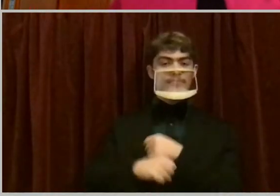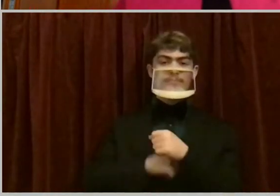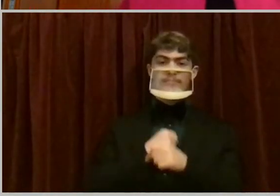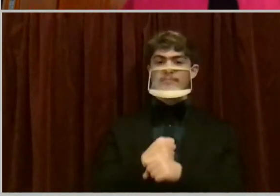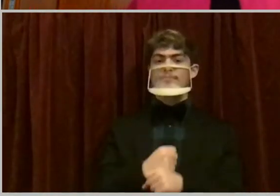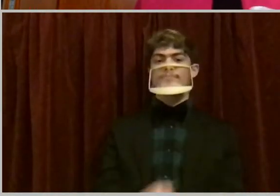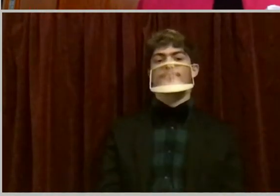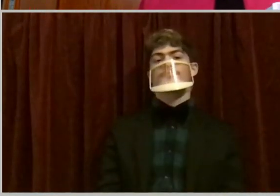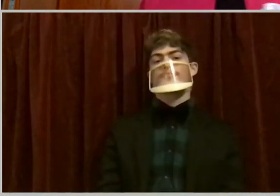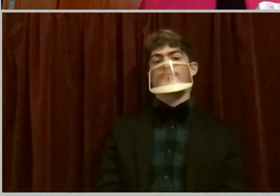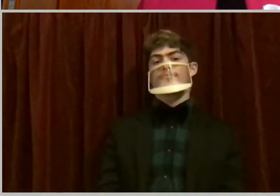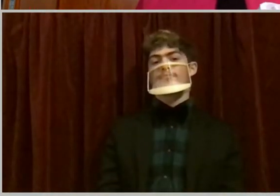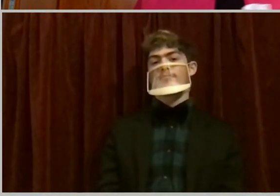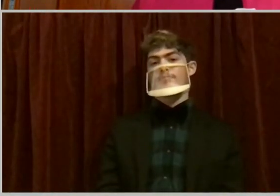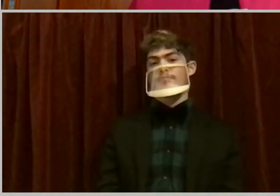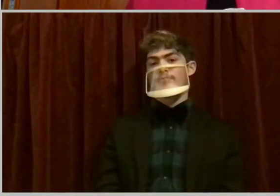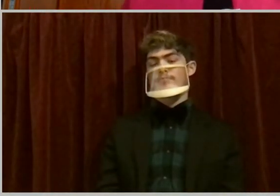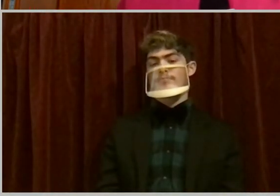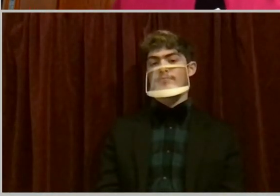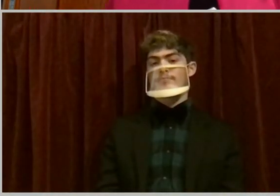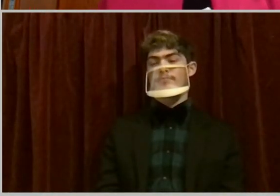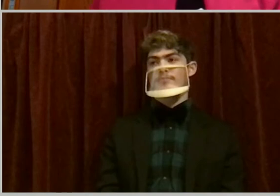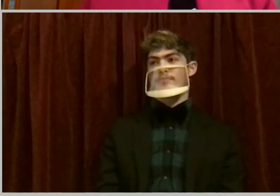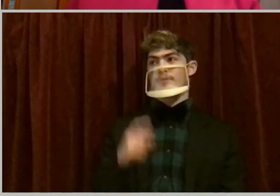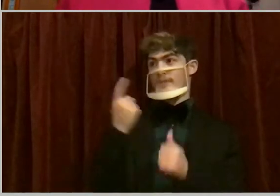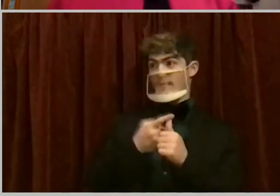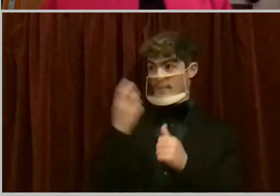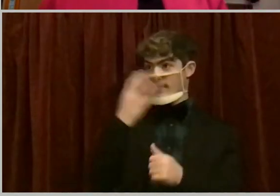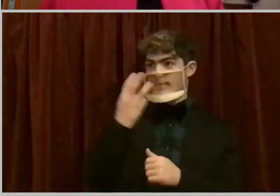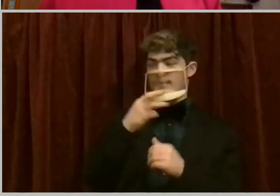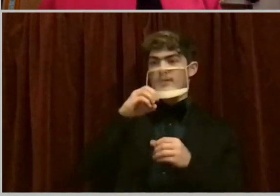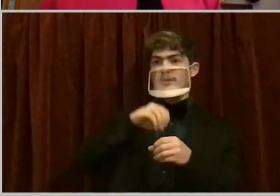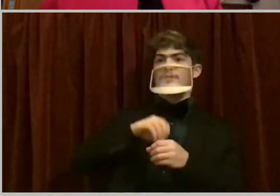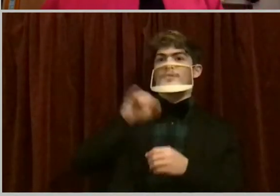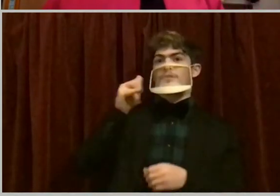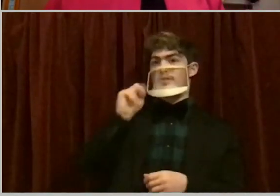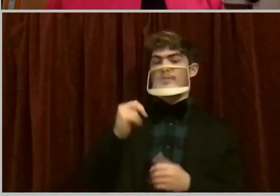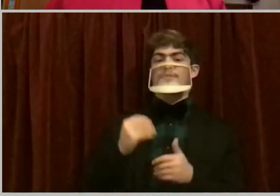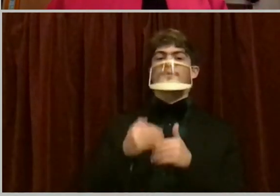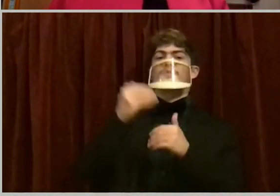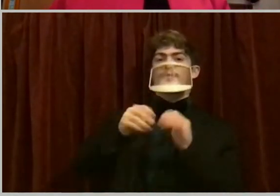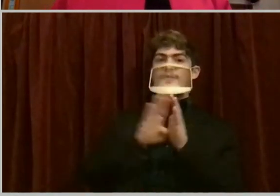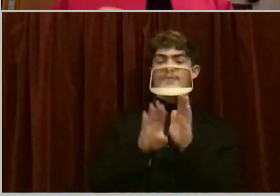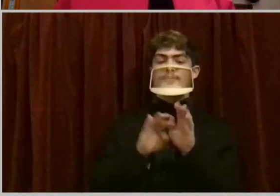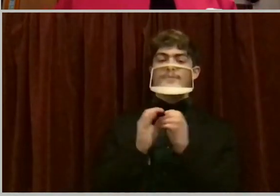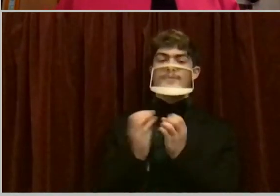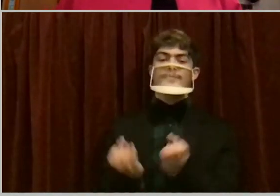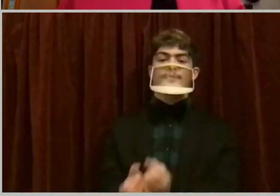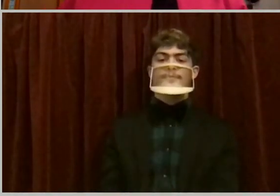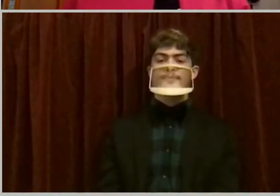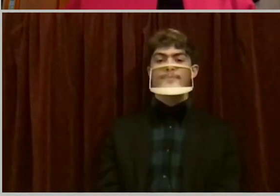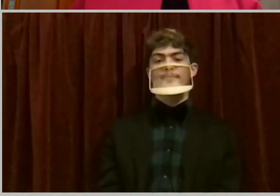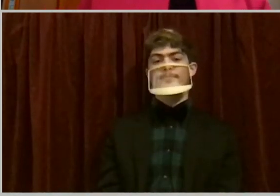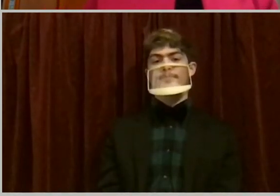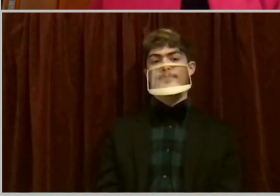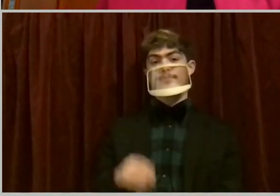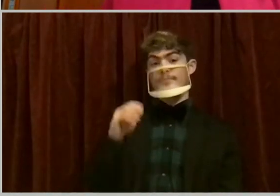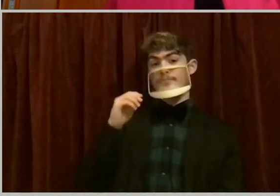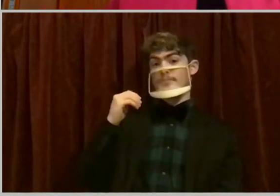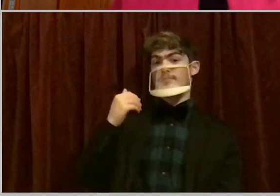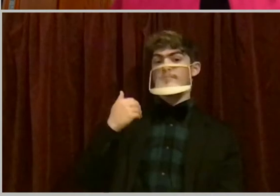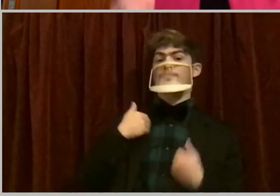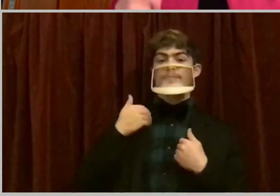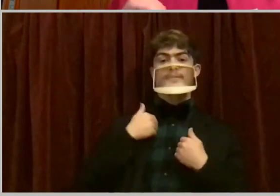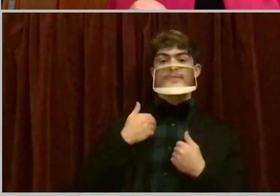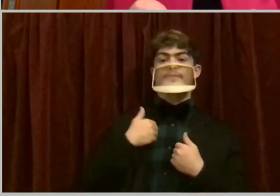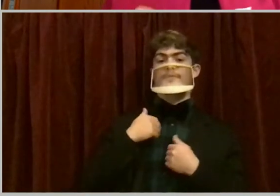new year. So the first Wednesday in January, we'll have our next Bible class. There will be a Long Island Ladies Fellowship. I